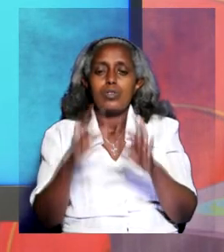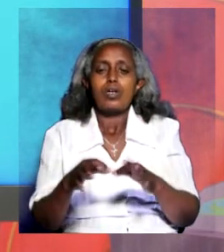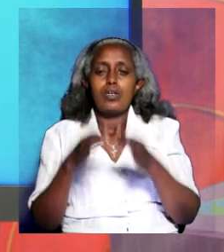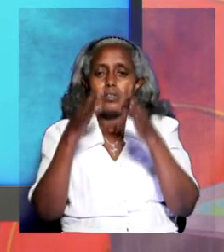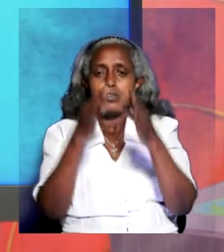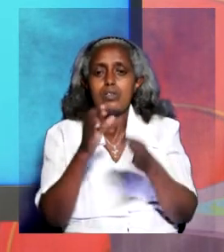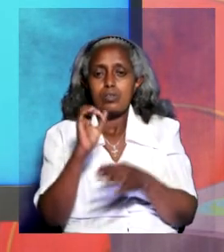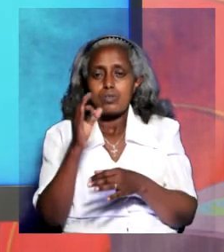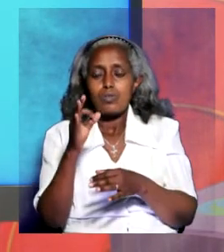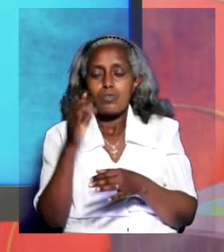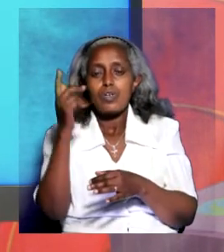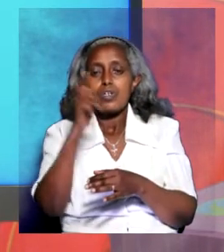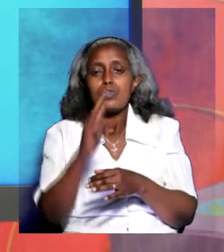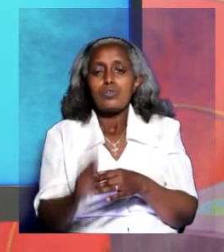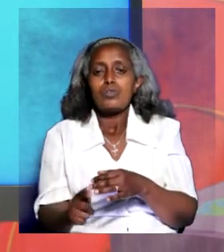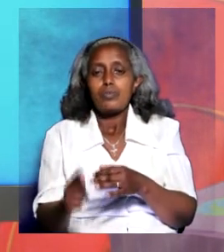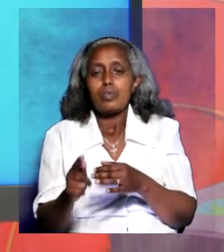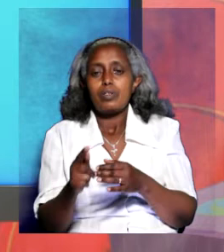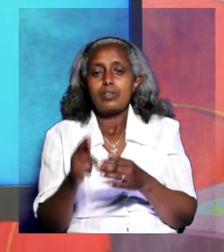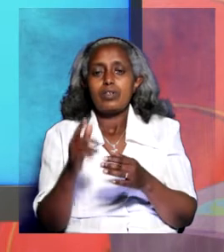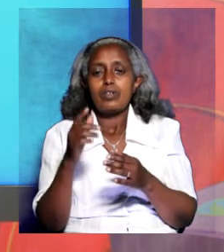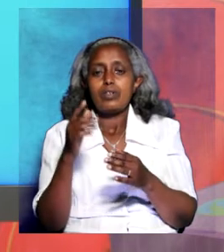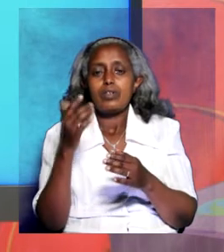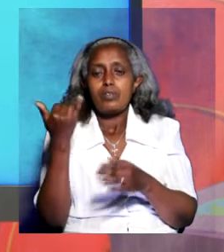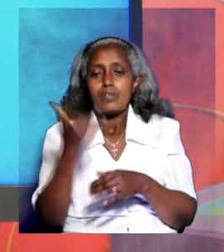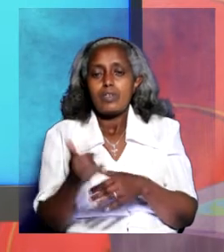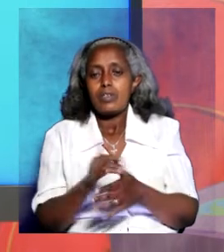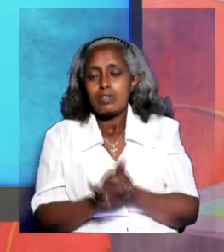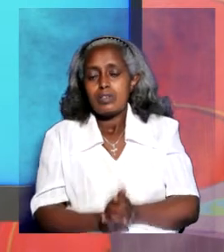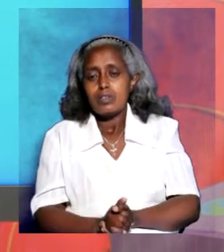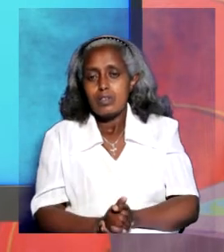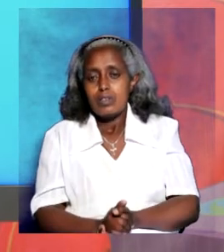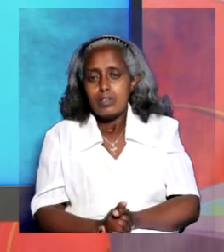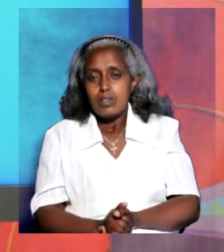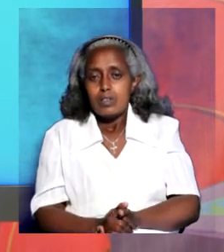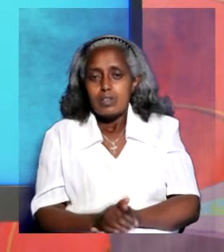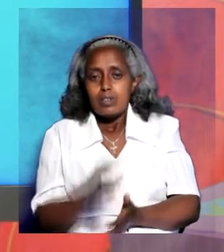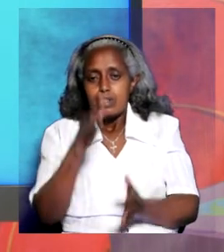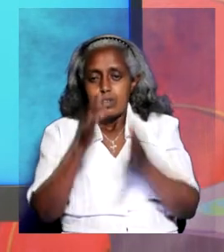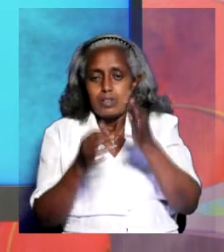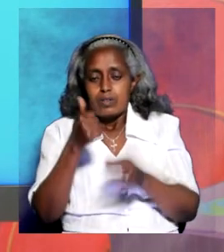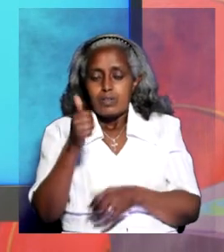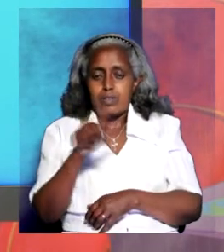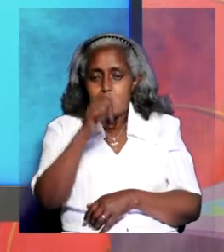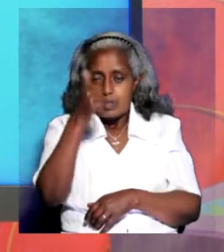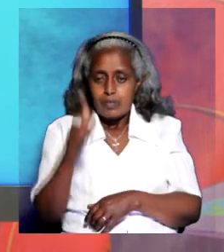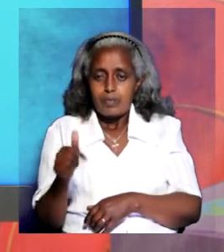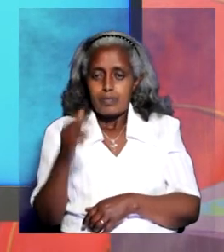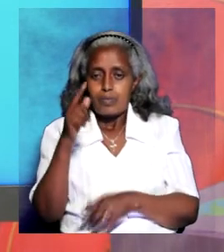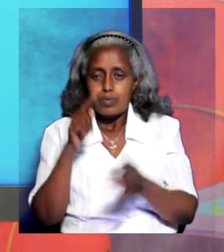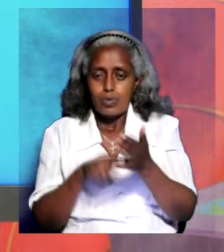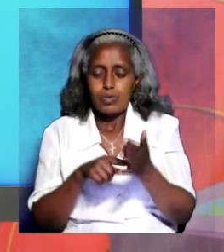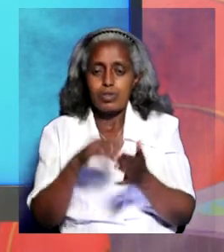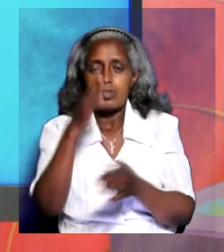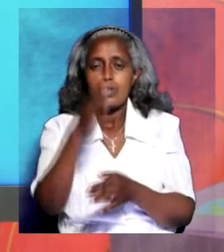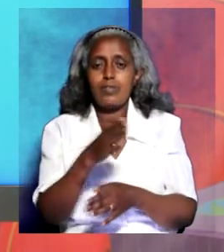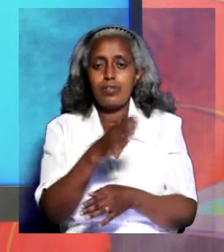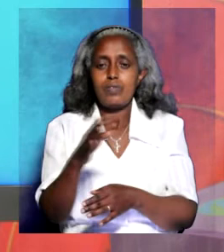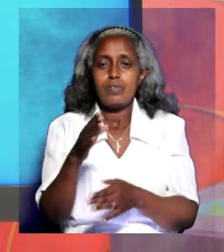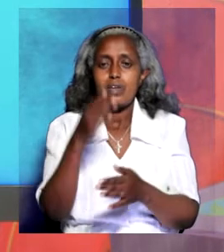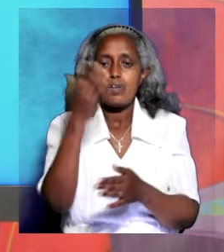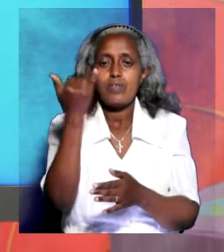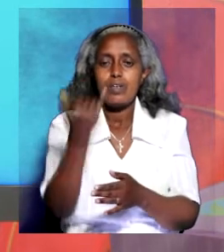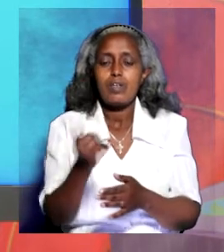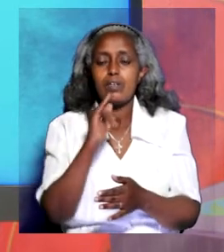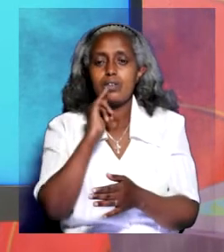of geometric figure. If every point of a figure is moved along the